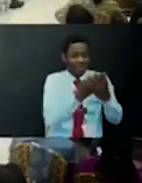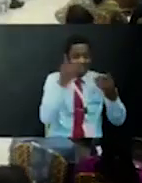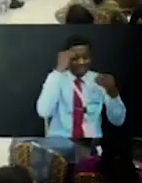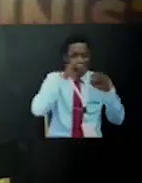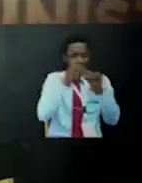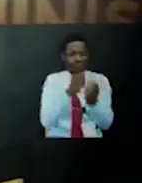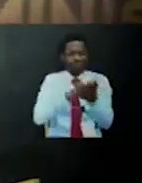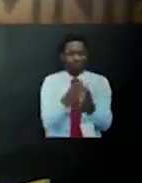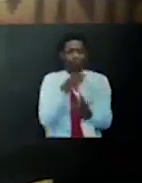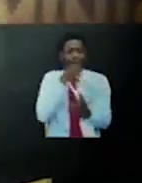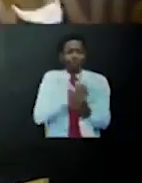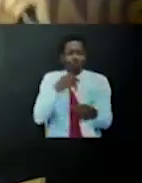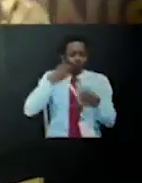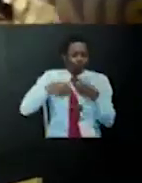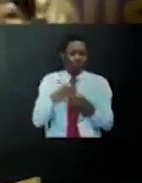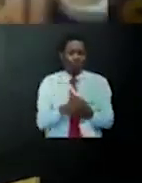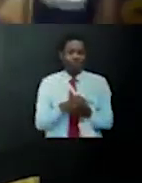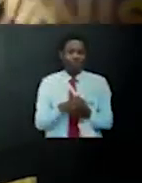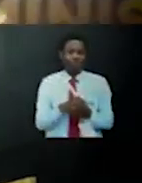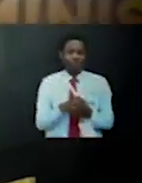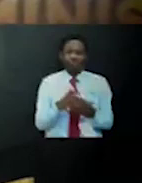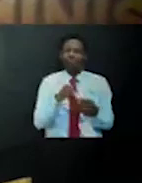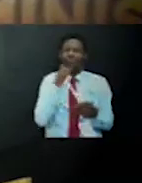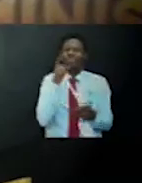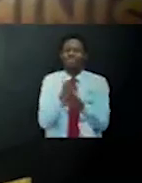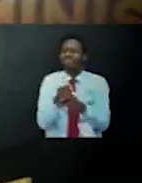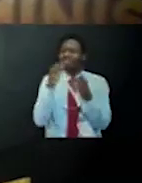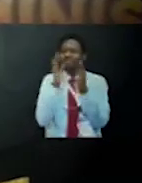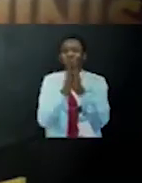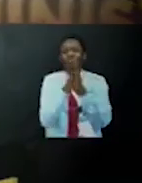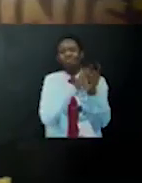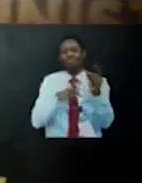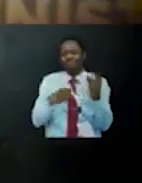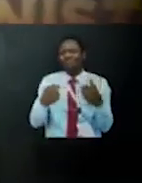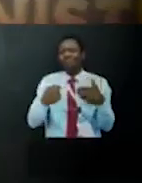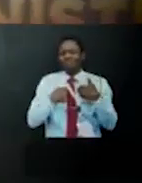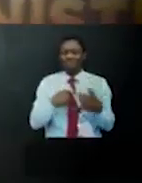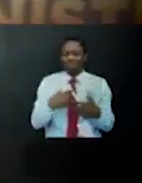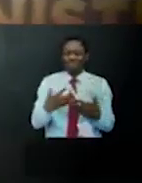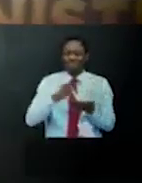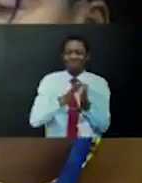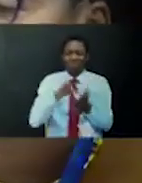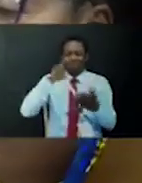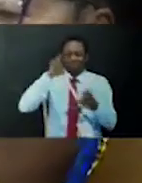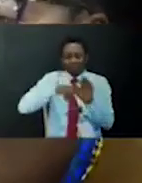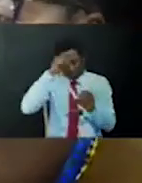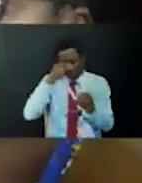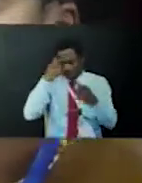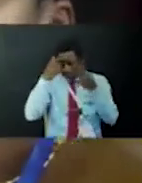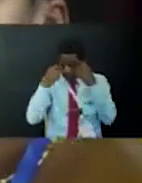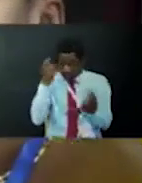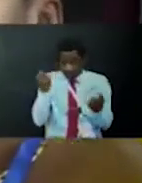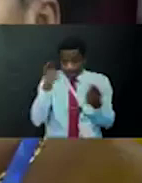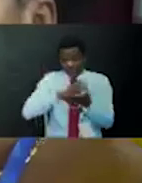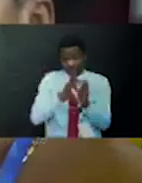And so it's not just about praising God that I am this, because we are going to solve tough problems and